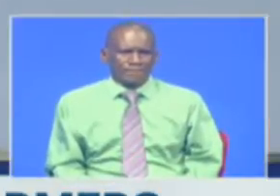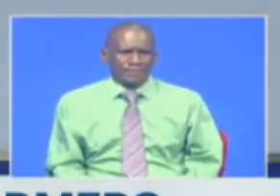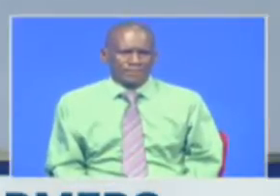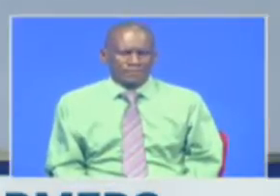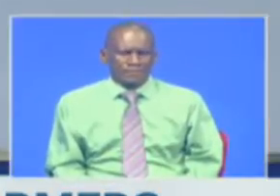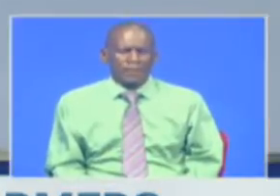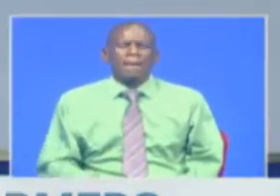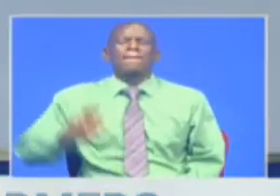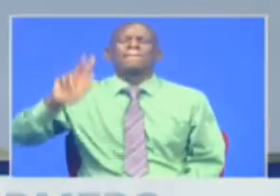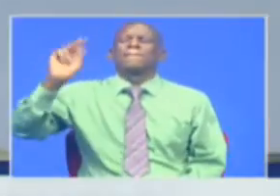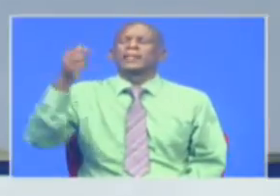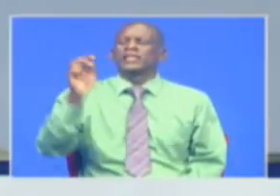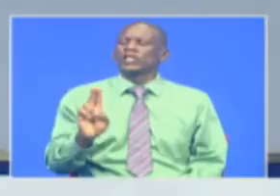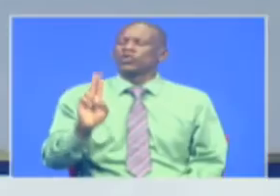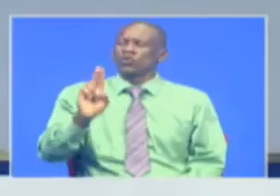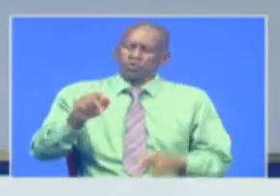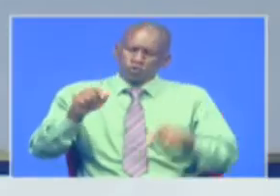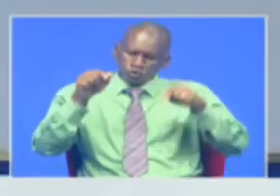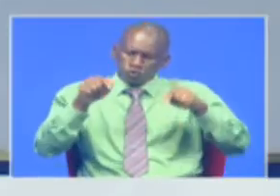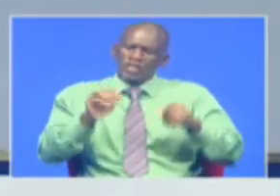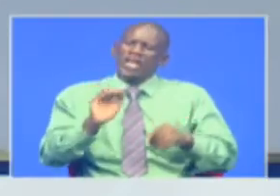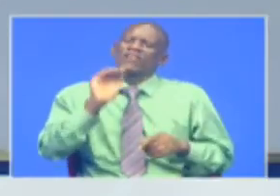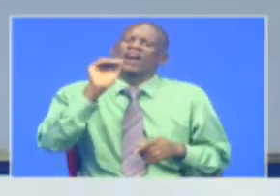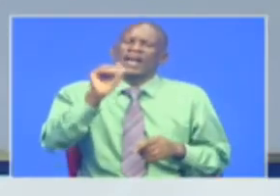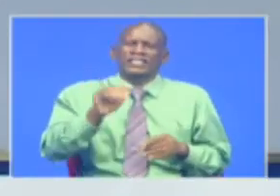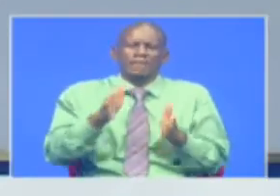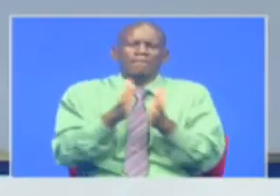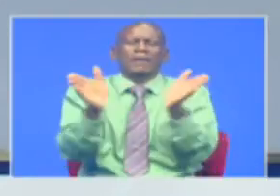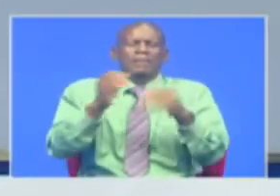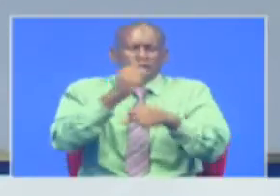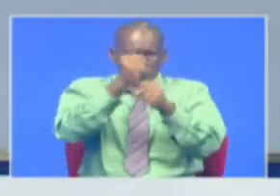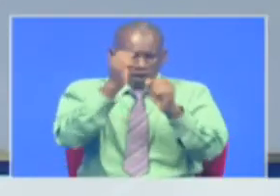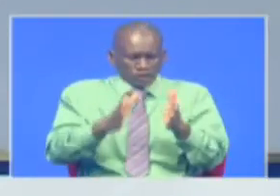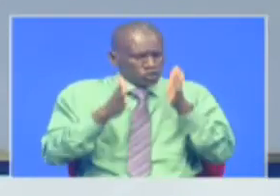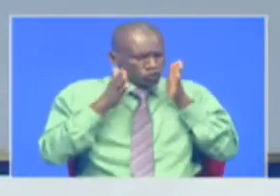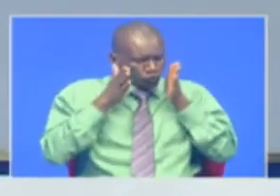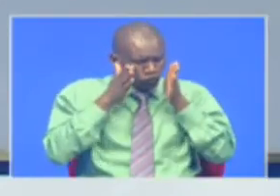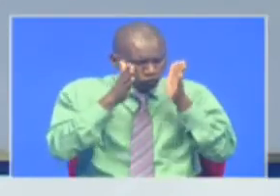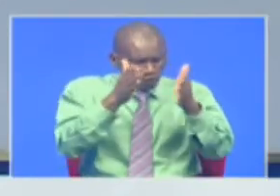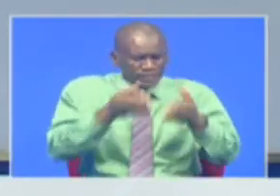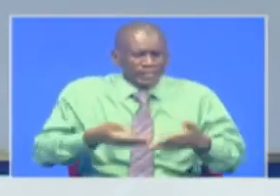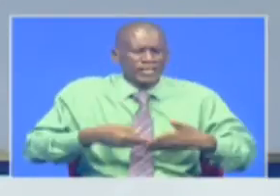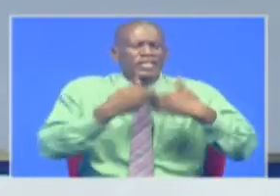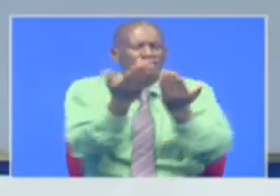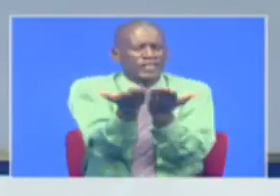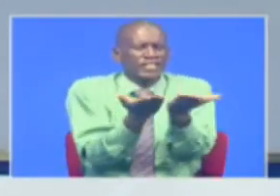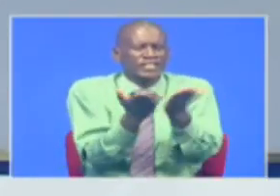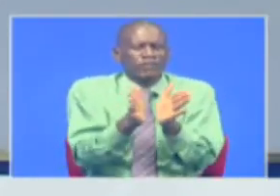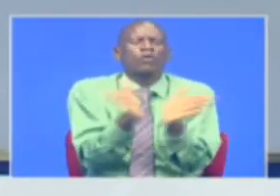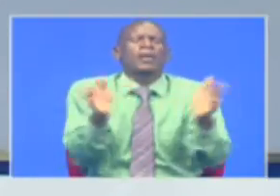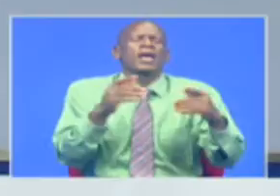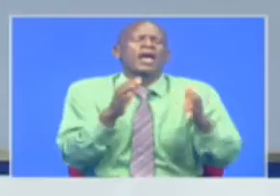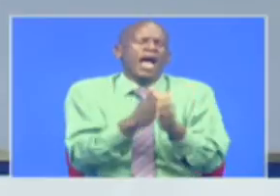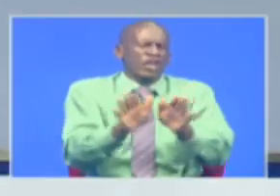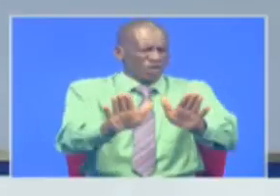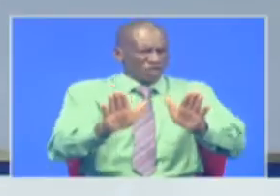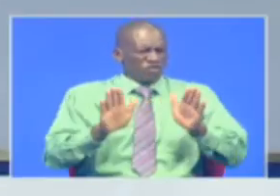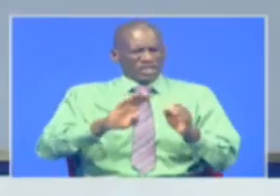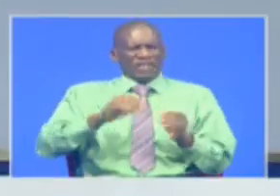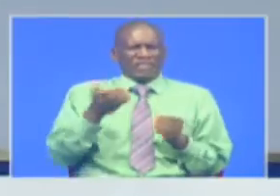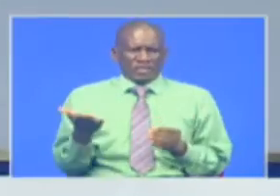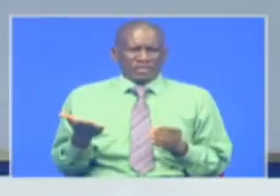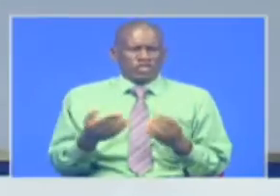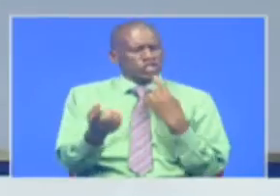President Uhuru Kenyatta has urged public servants to focus on service delivery and avoid sideshows. Speaking